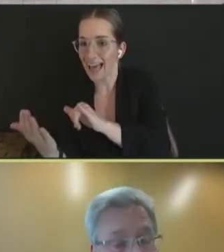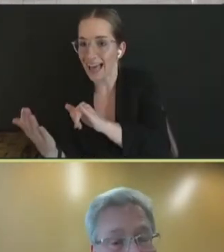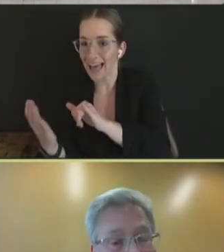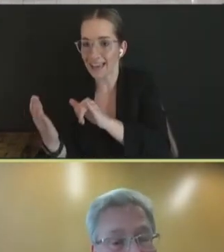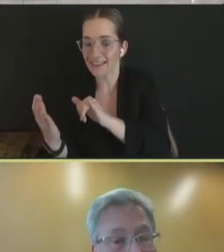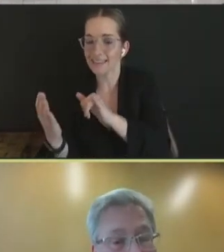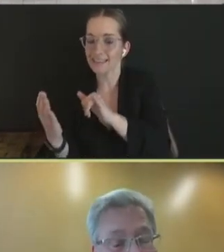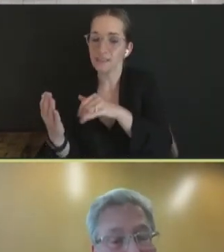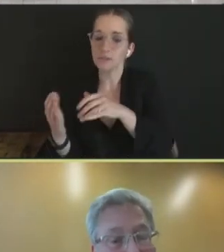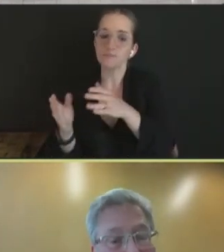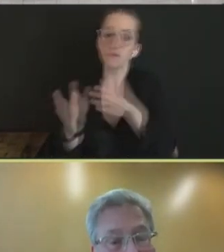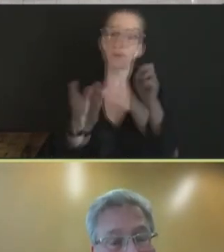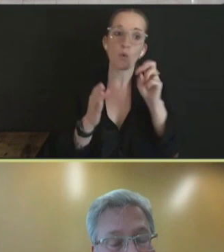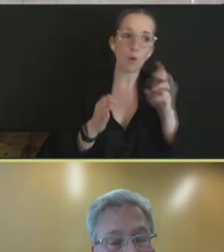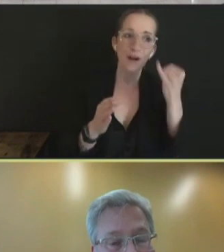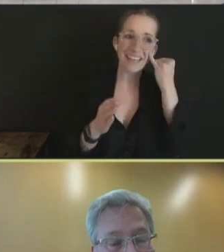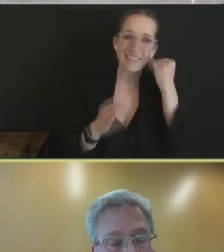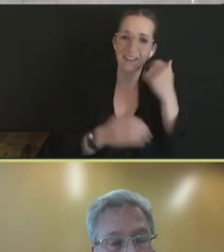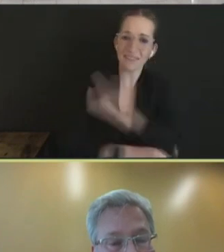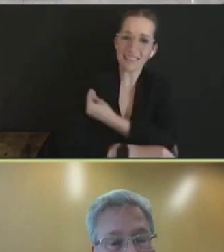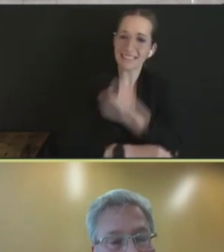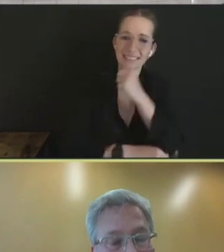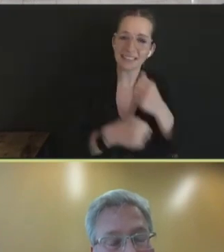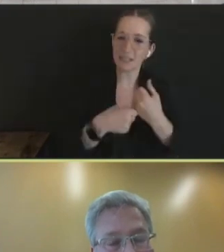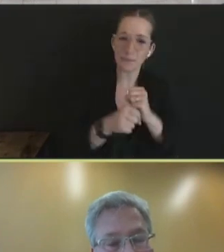really doesn't make most sense, you shouldn't